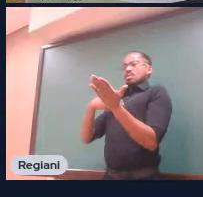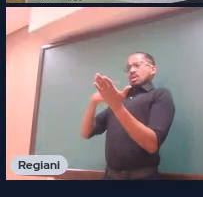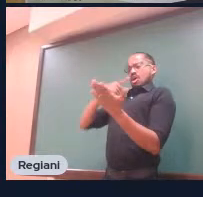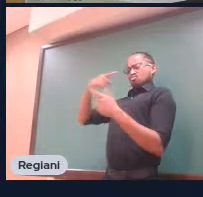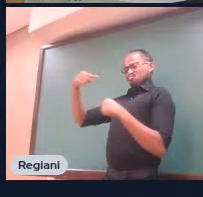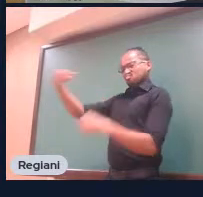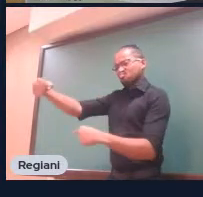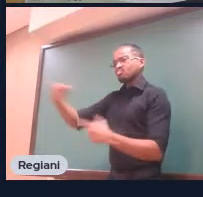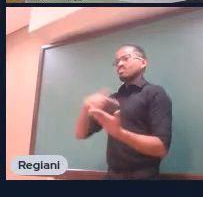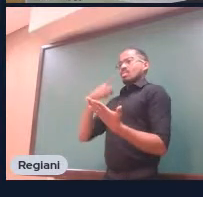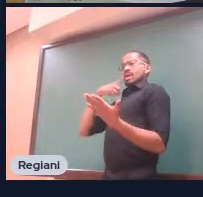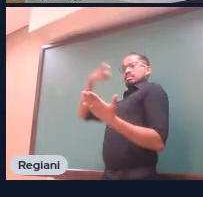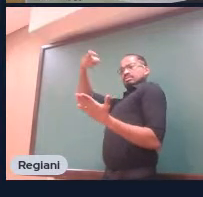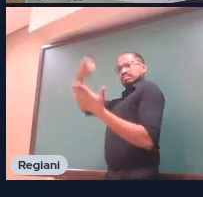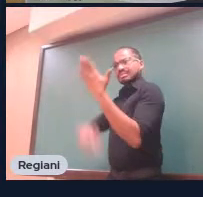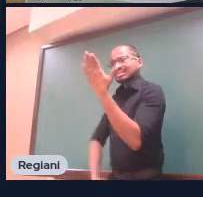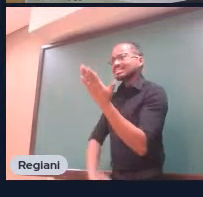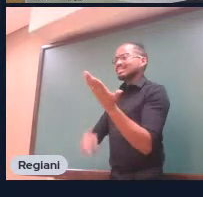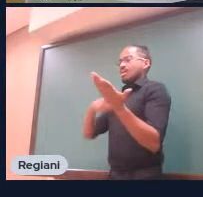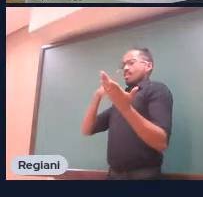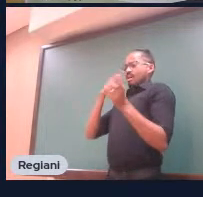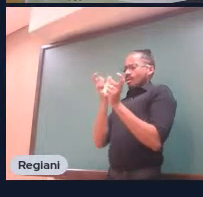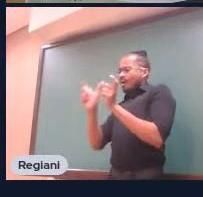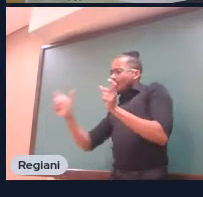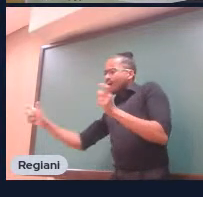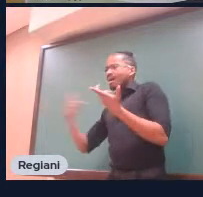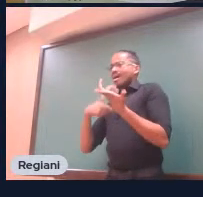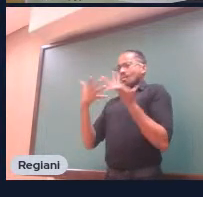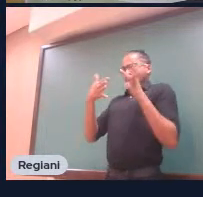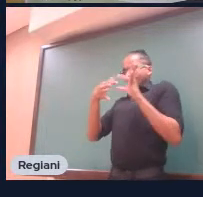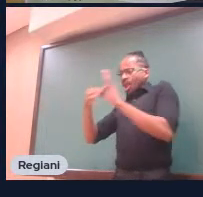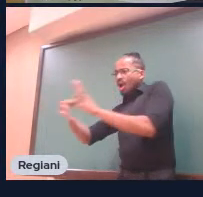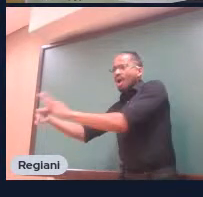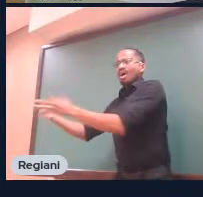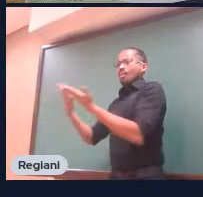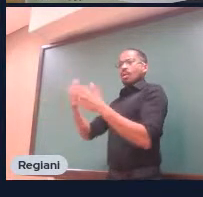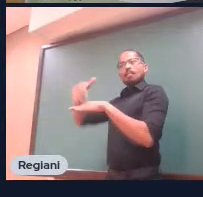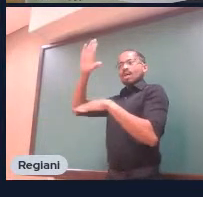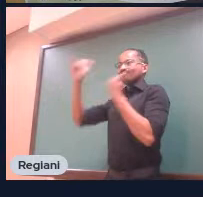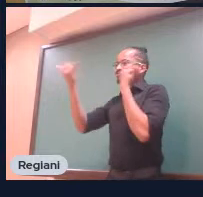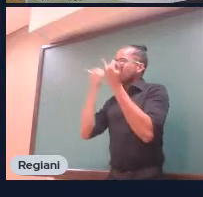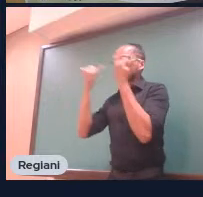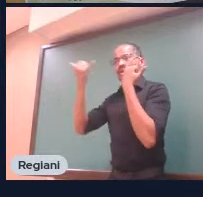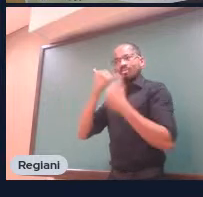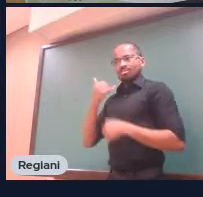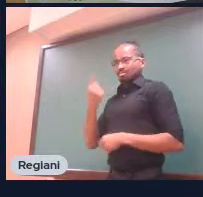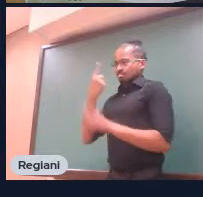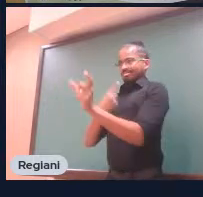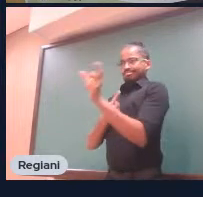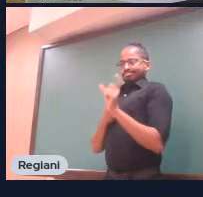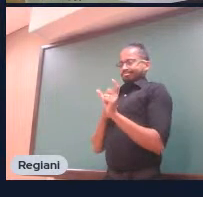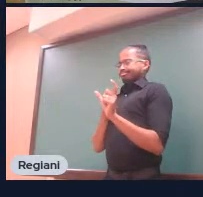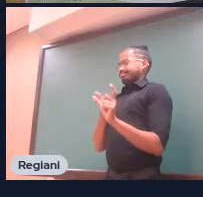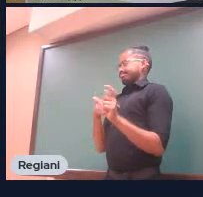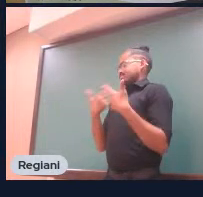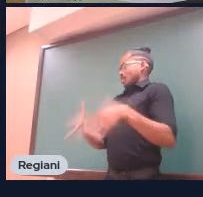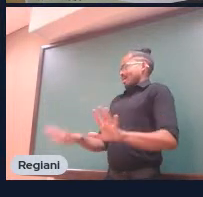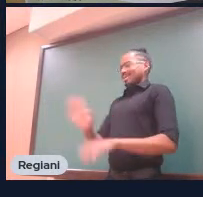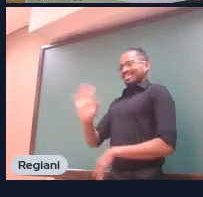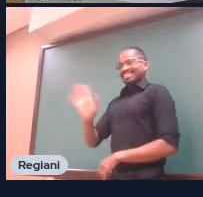frequent collocates. Lexicography has been doing this now for some time. There was a workshop on that last